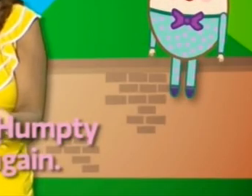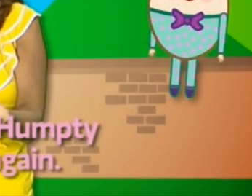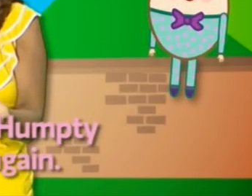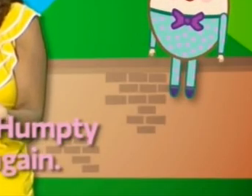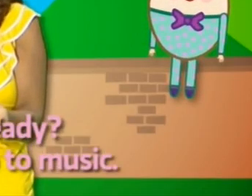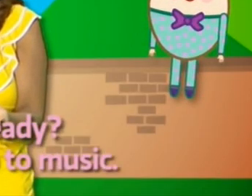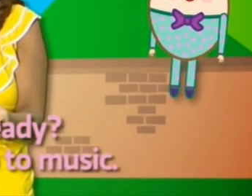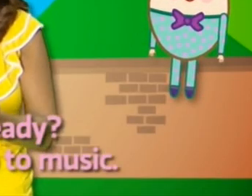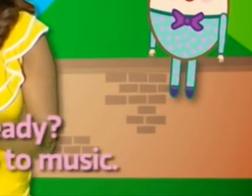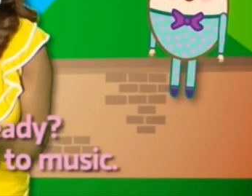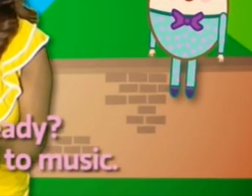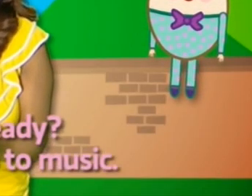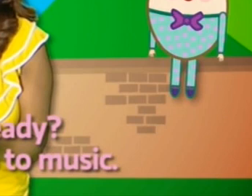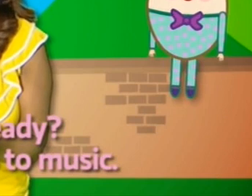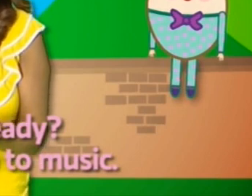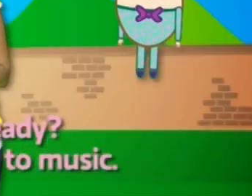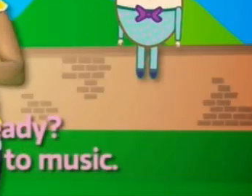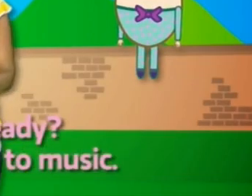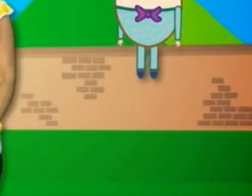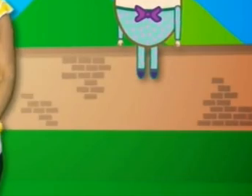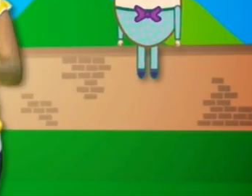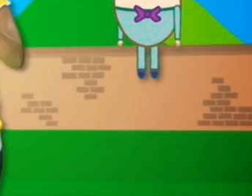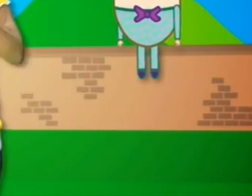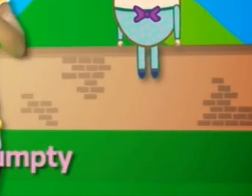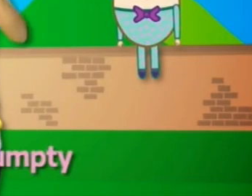again. Are you ready? Let's have a go to music.